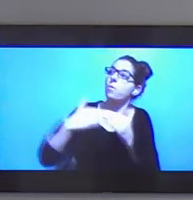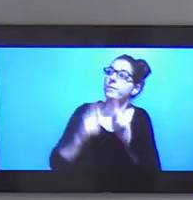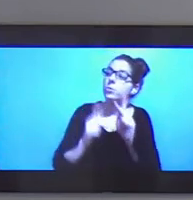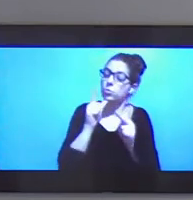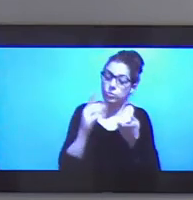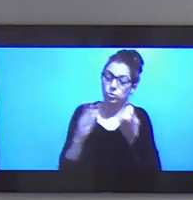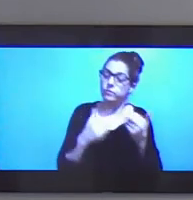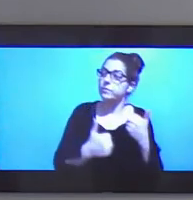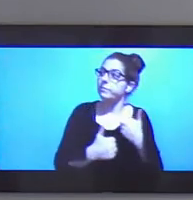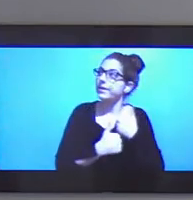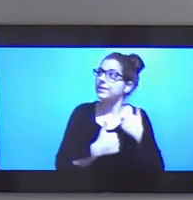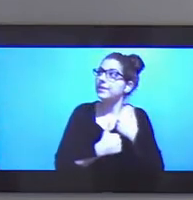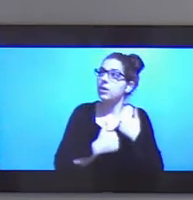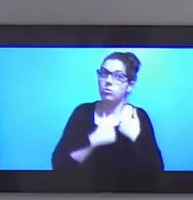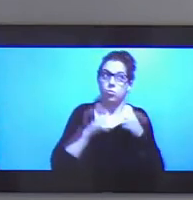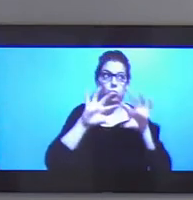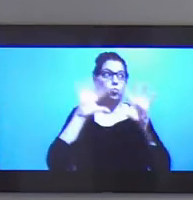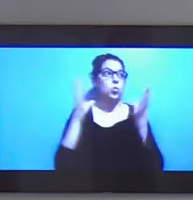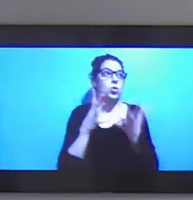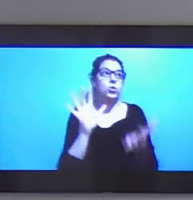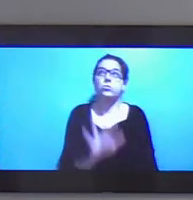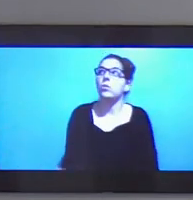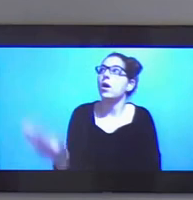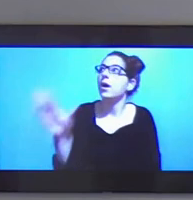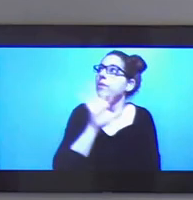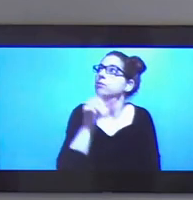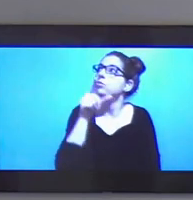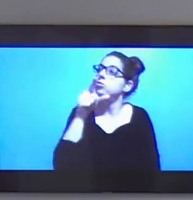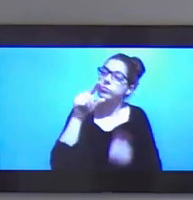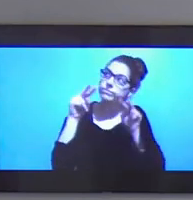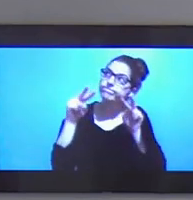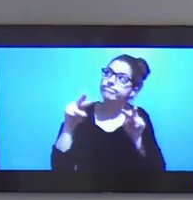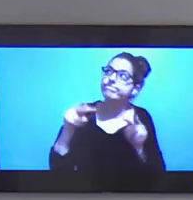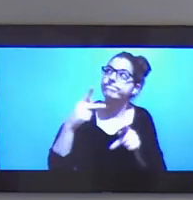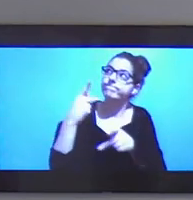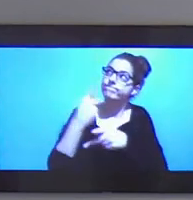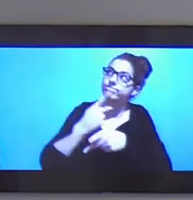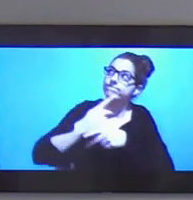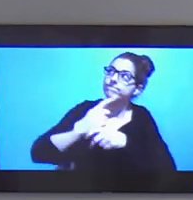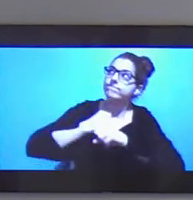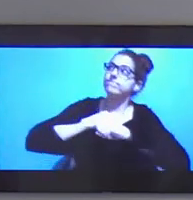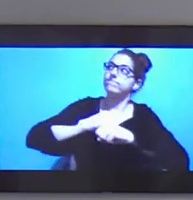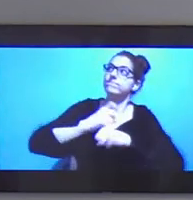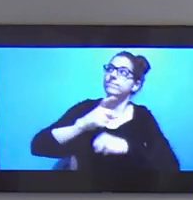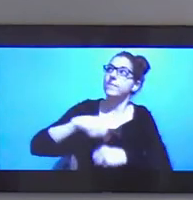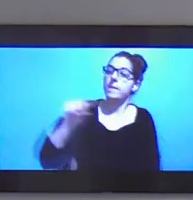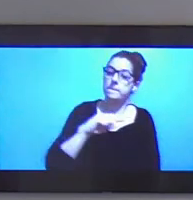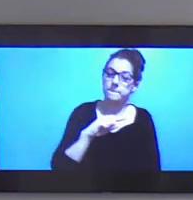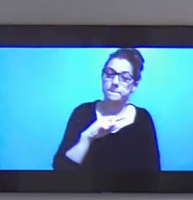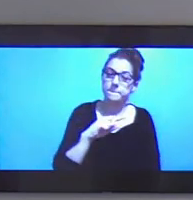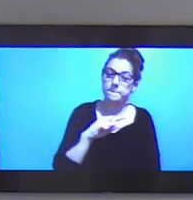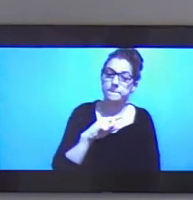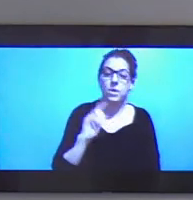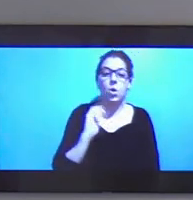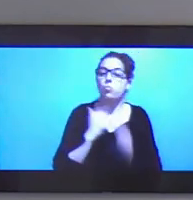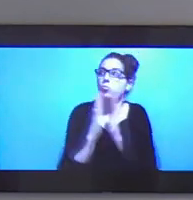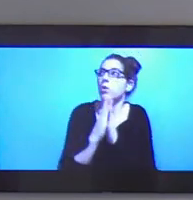military worldwide, that you would watch over them and guard them and keep them. Receive our prayer, O God.